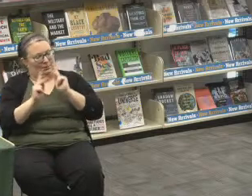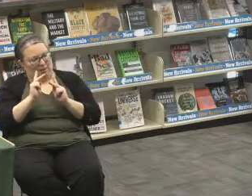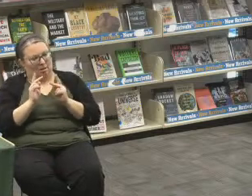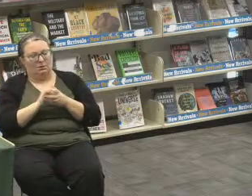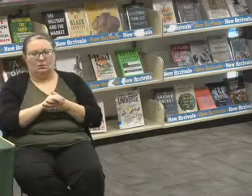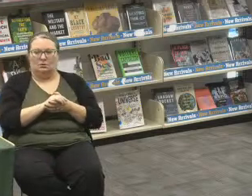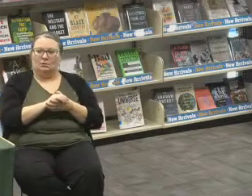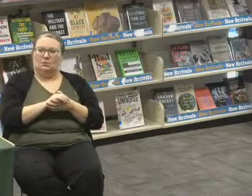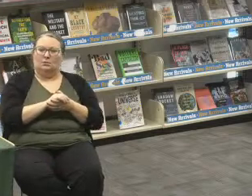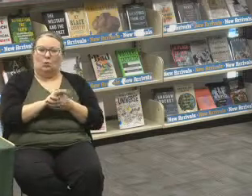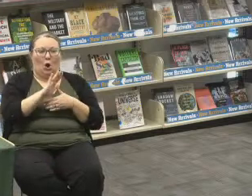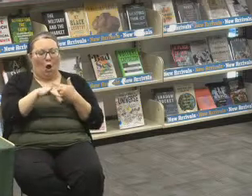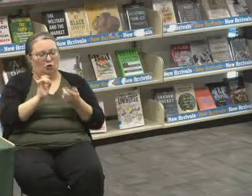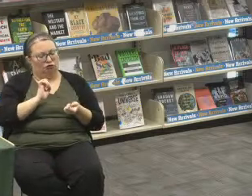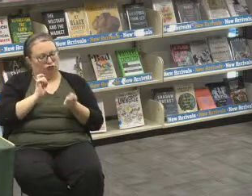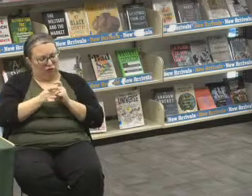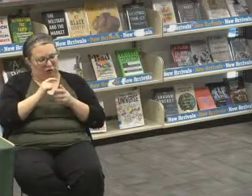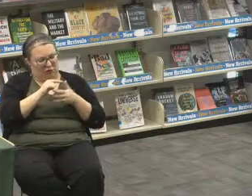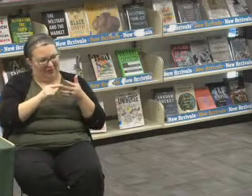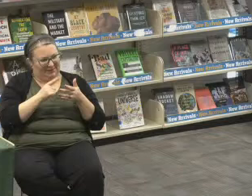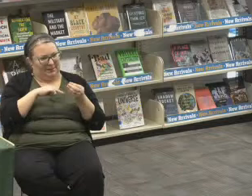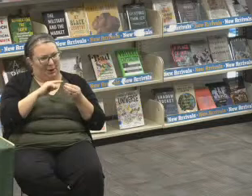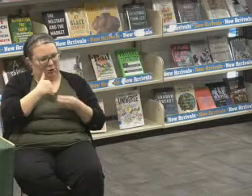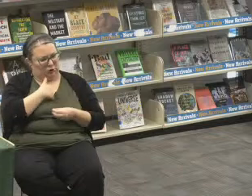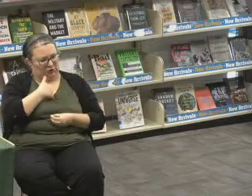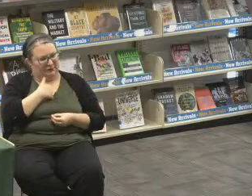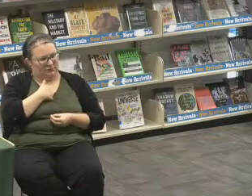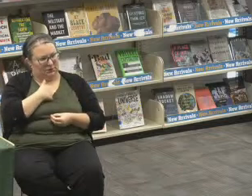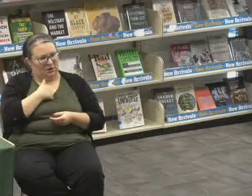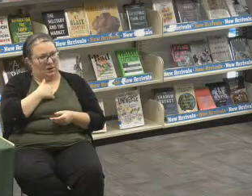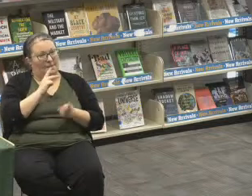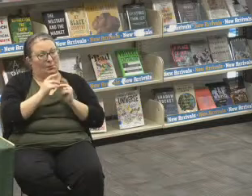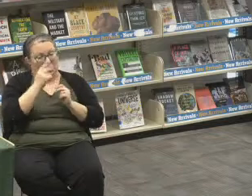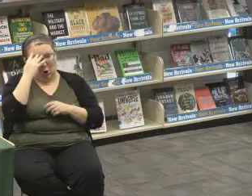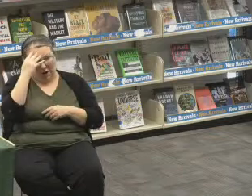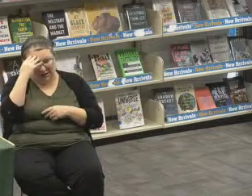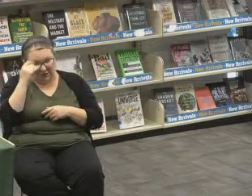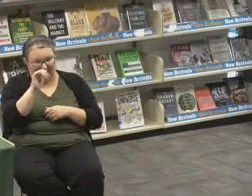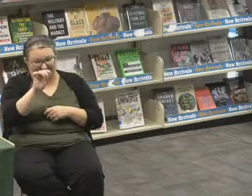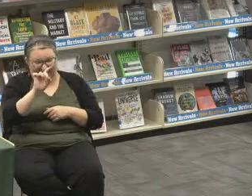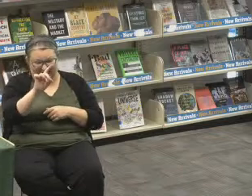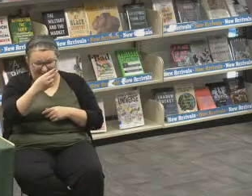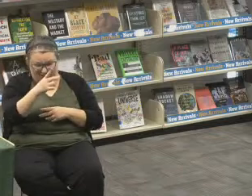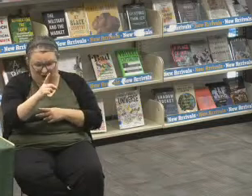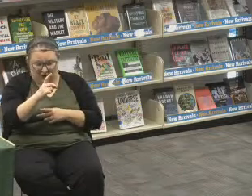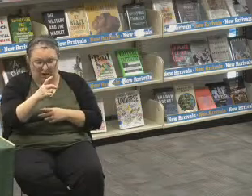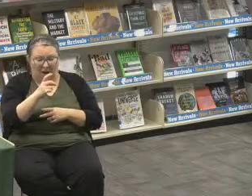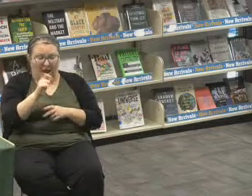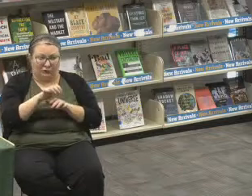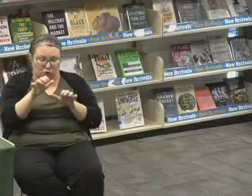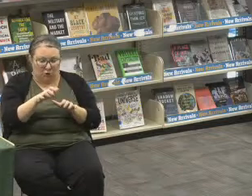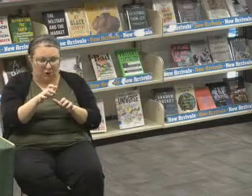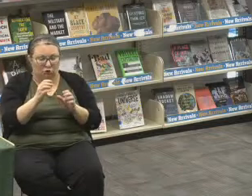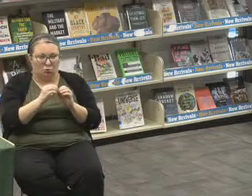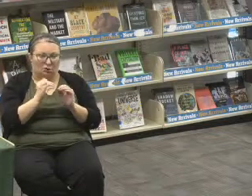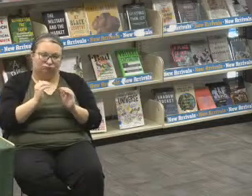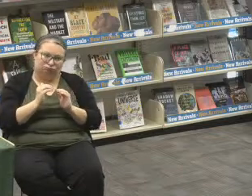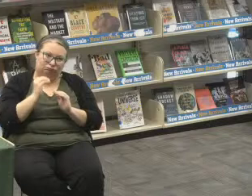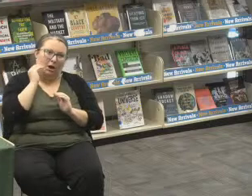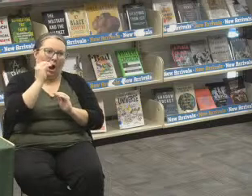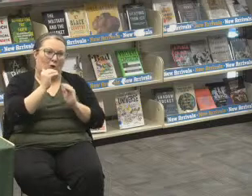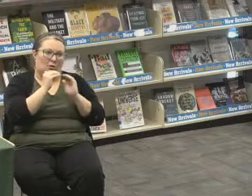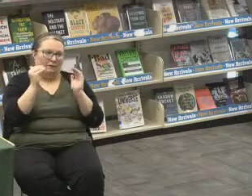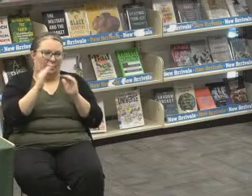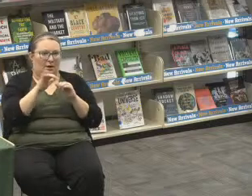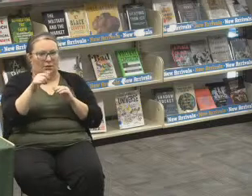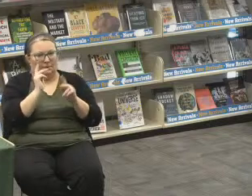all change these things. But people with autism, people with ADHD often have to do these to a much higher level than other people